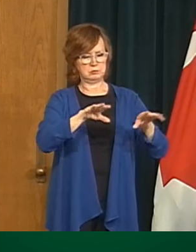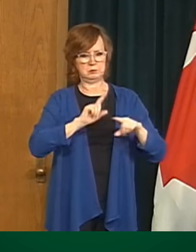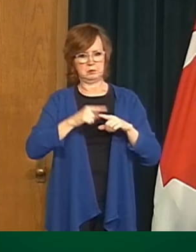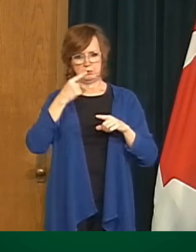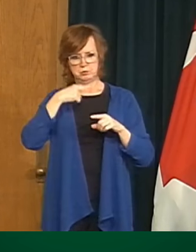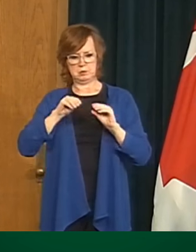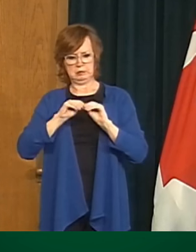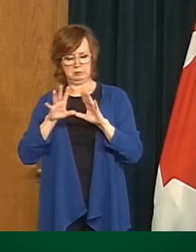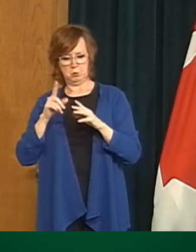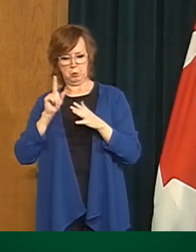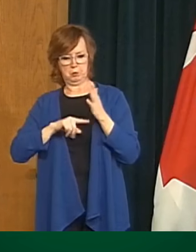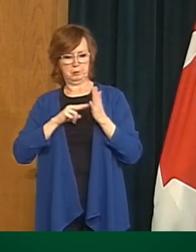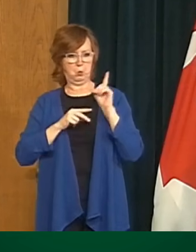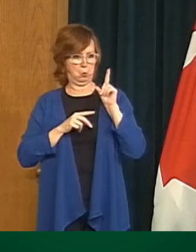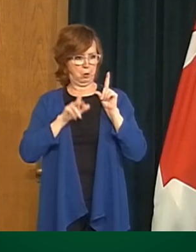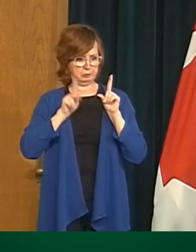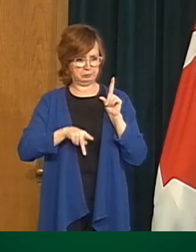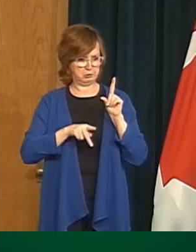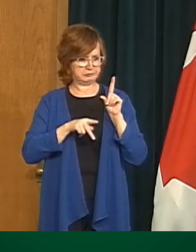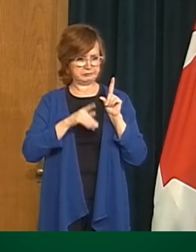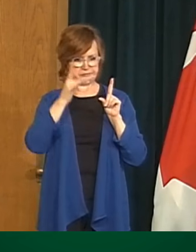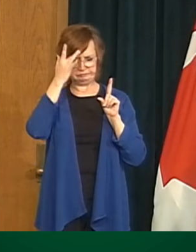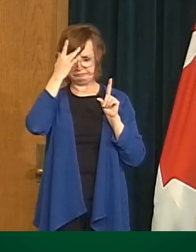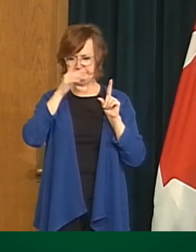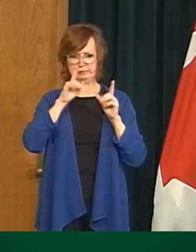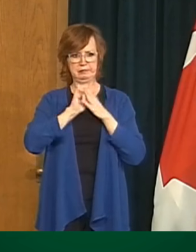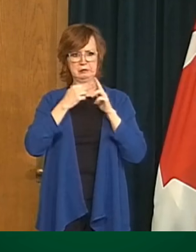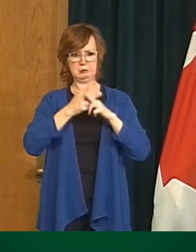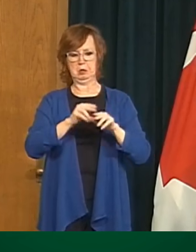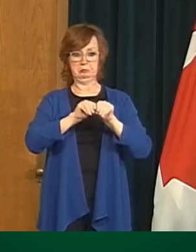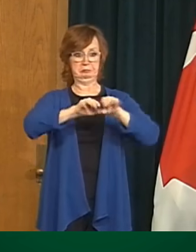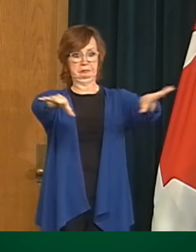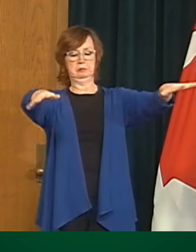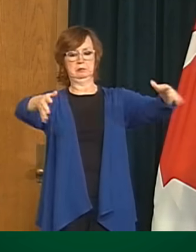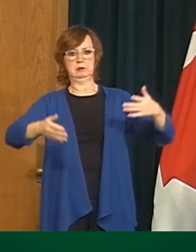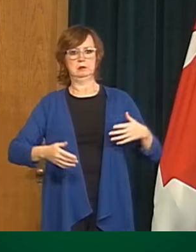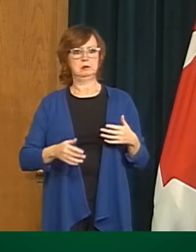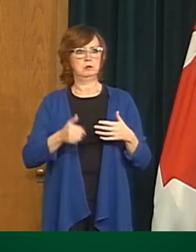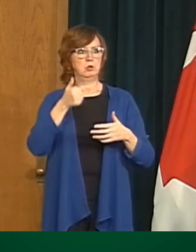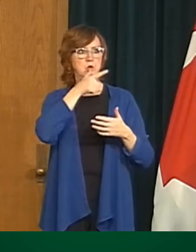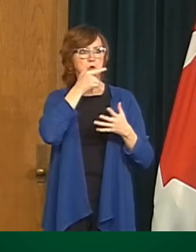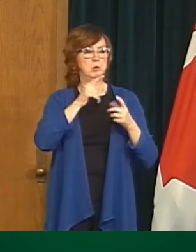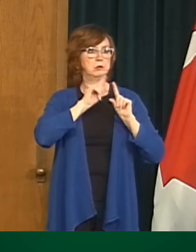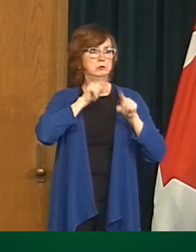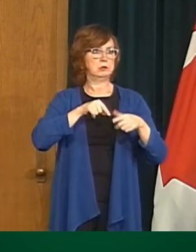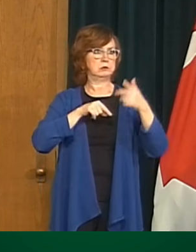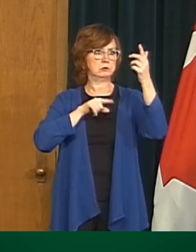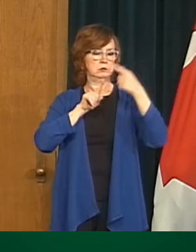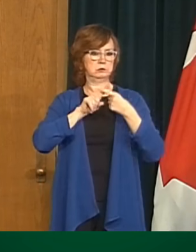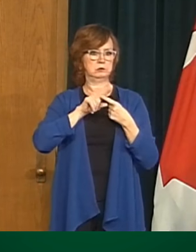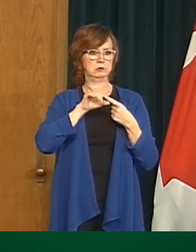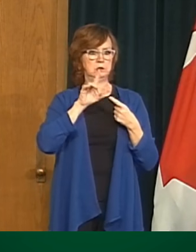case. Scott Livingstone or Dr. Shaw or Dr. Shahab, any of you?